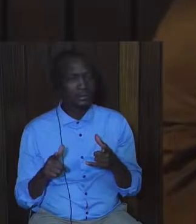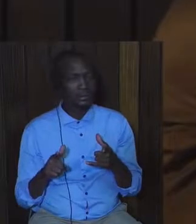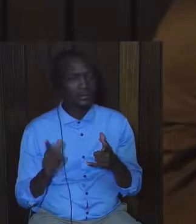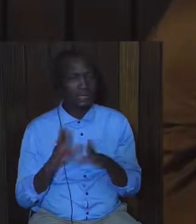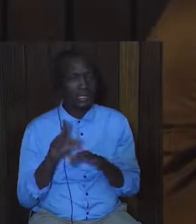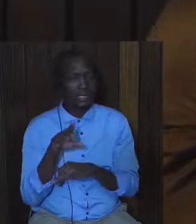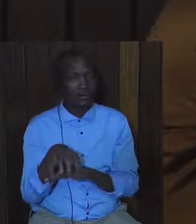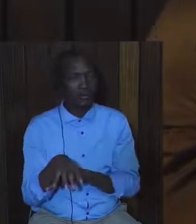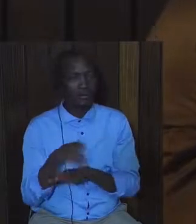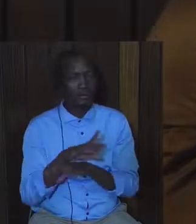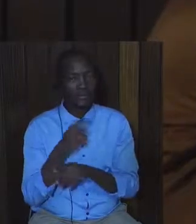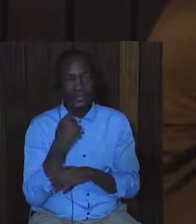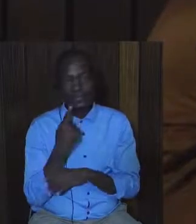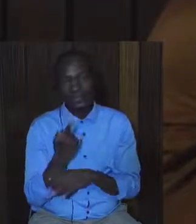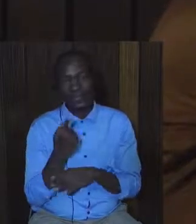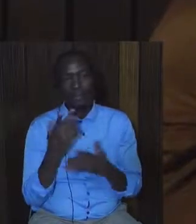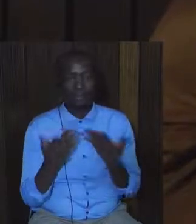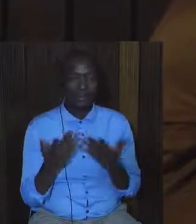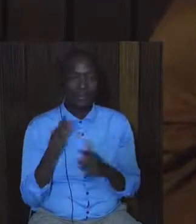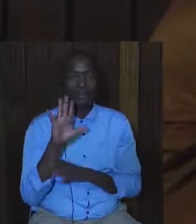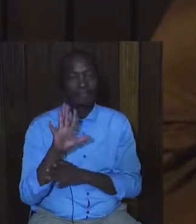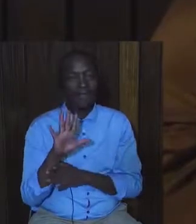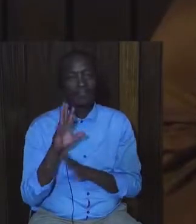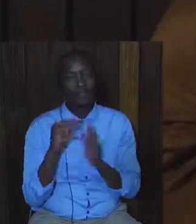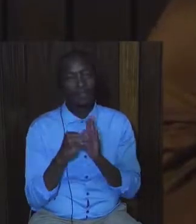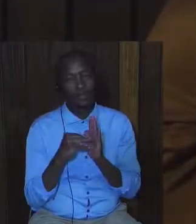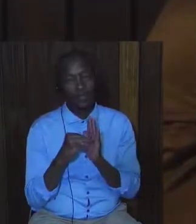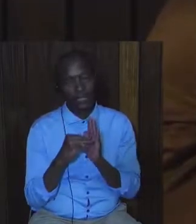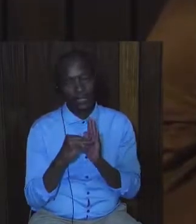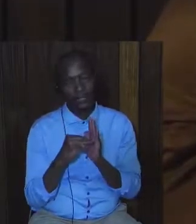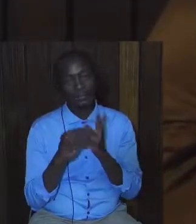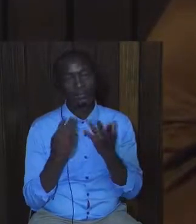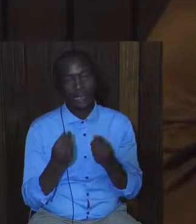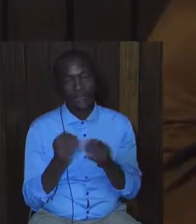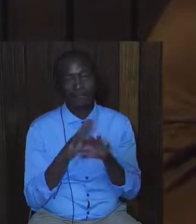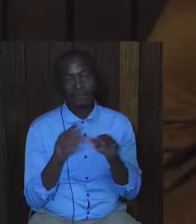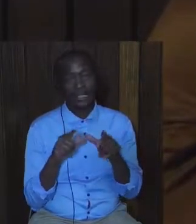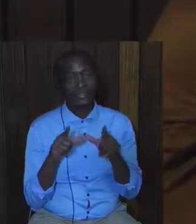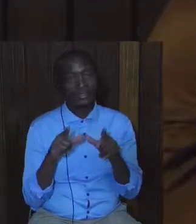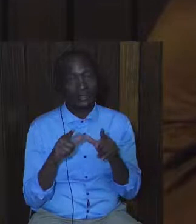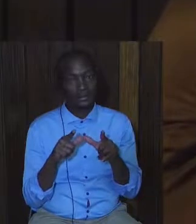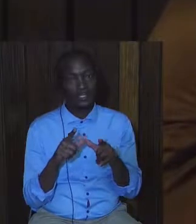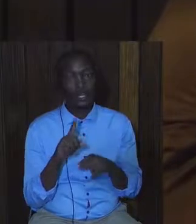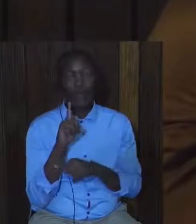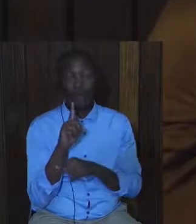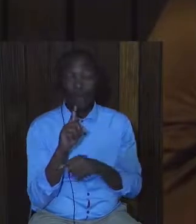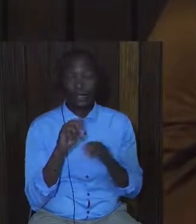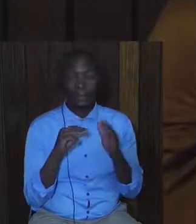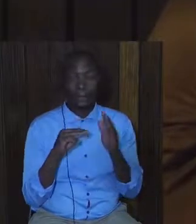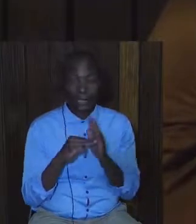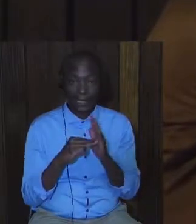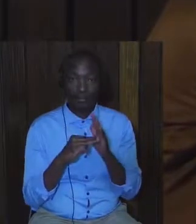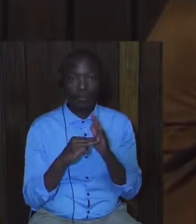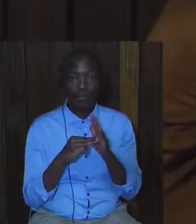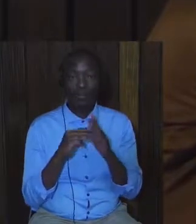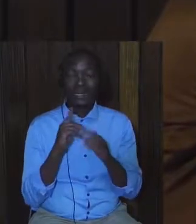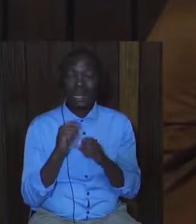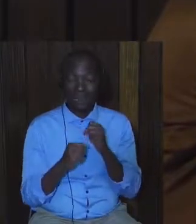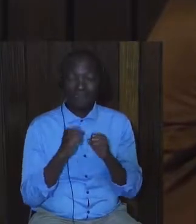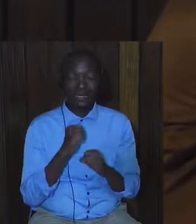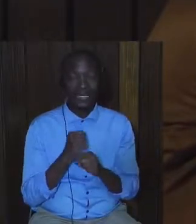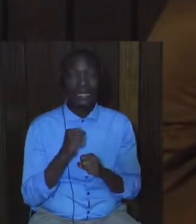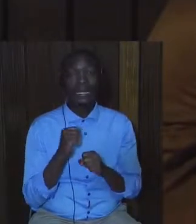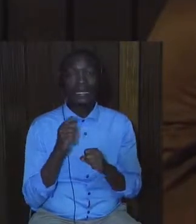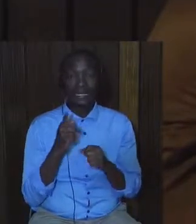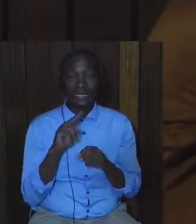the province, but let's say that it's 5 million people have licenses. There's 1 million people every year who need to renew